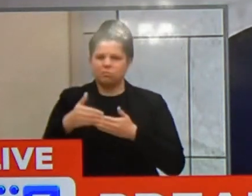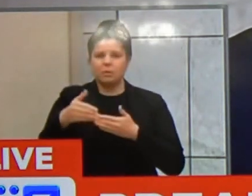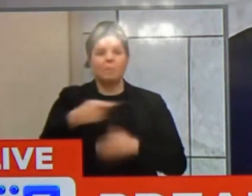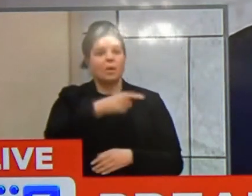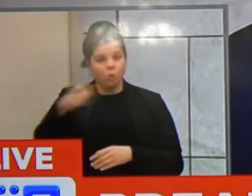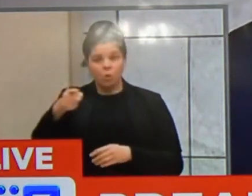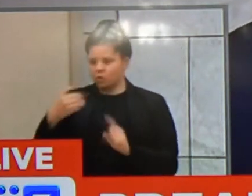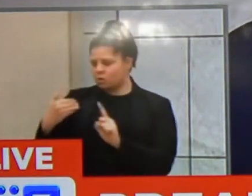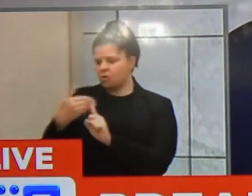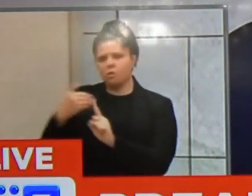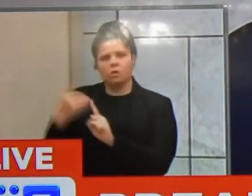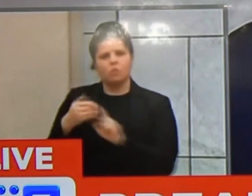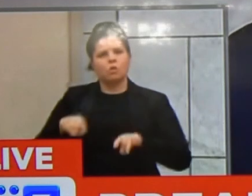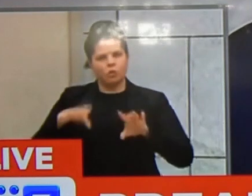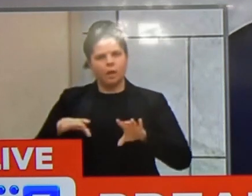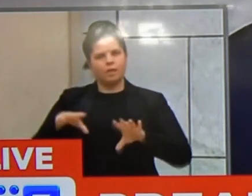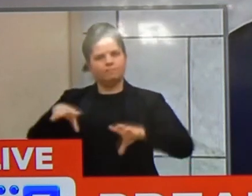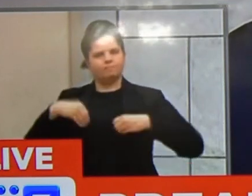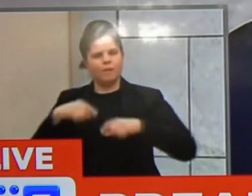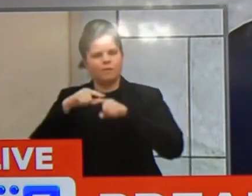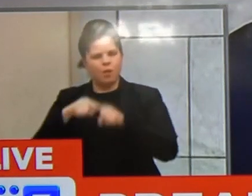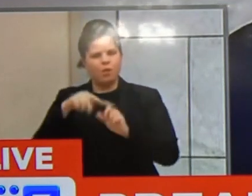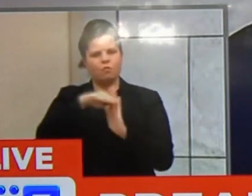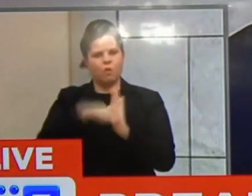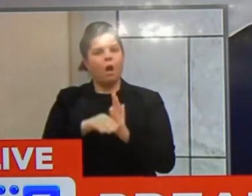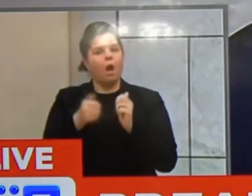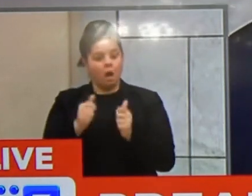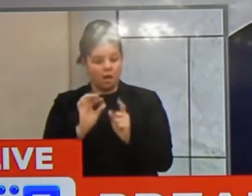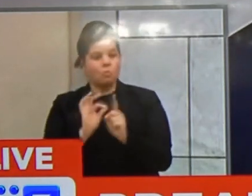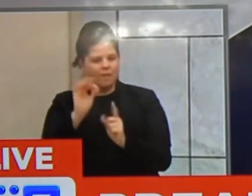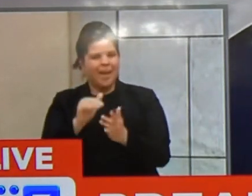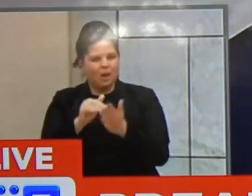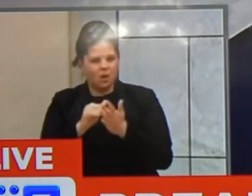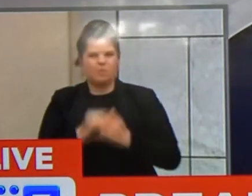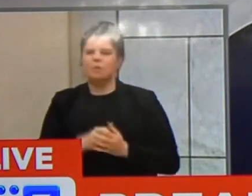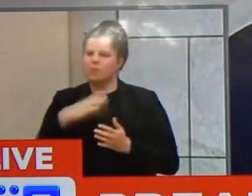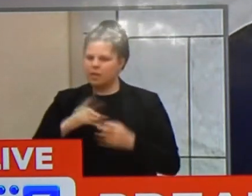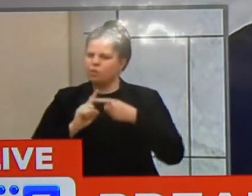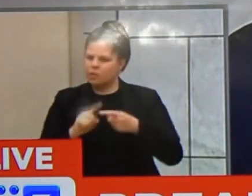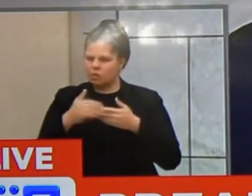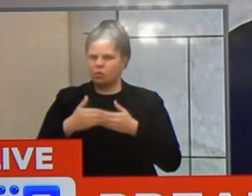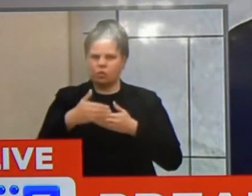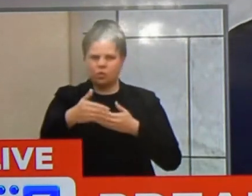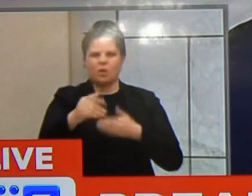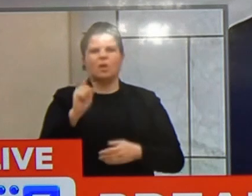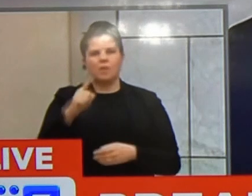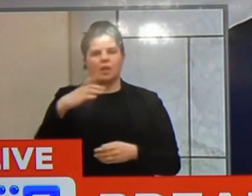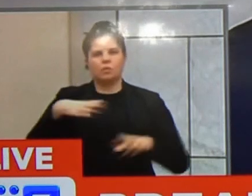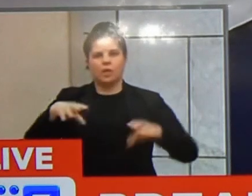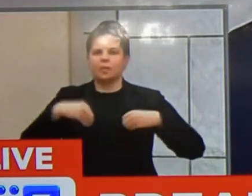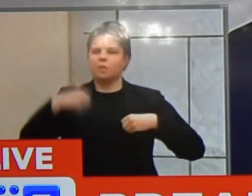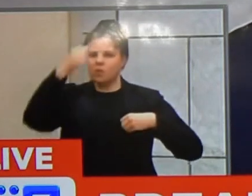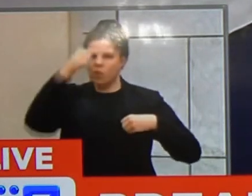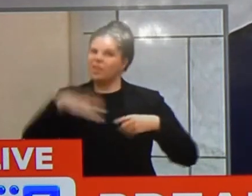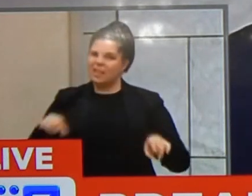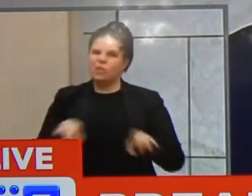working, and we need to keep making those changes and making sure we can make those changes on a sustainable basis in our